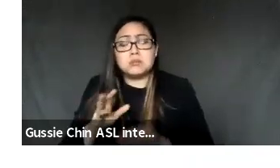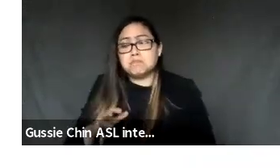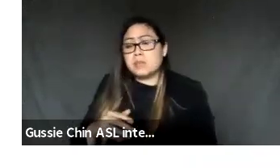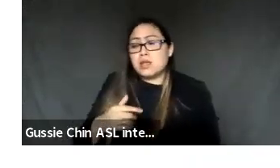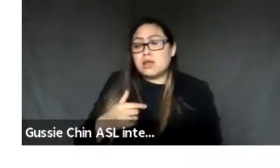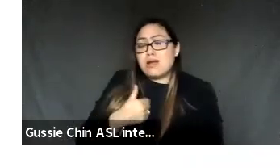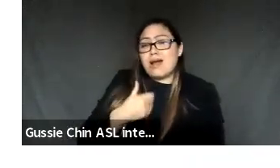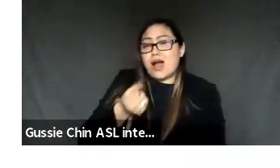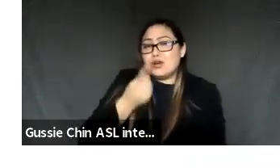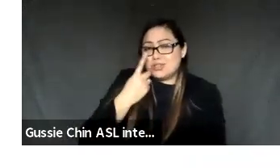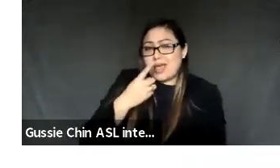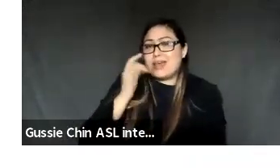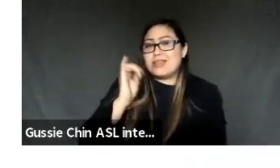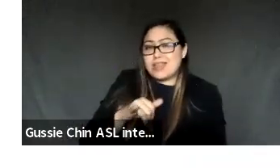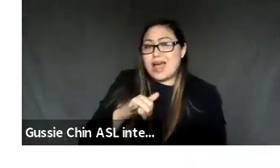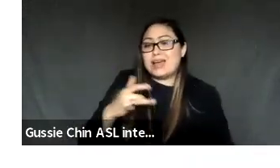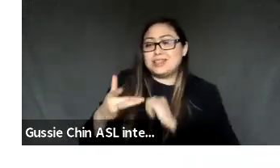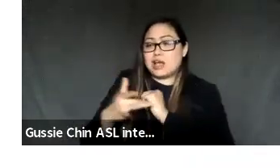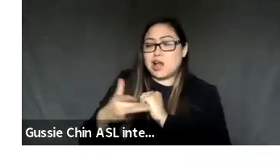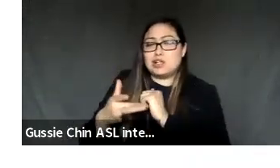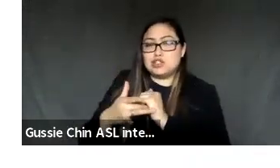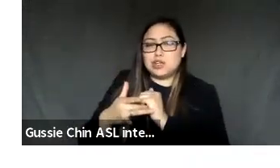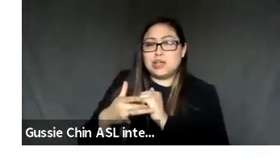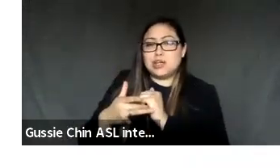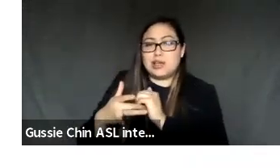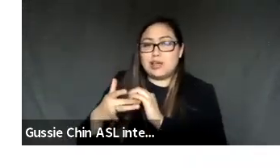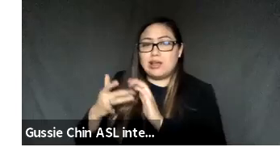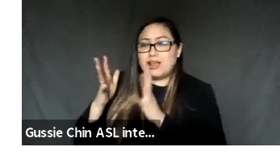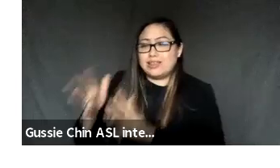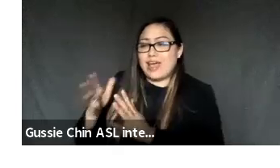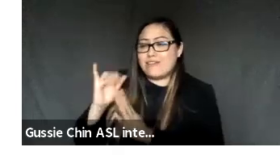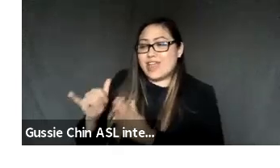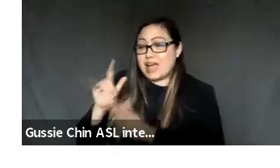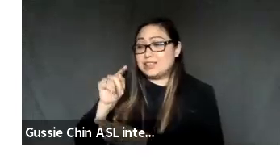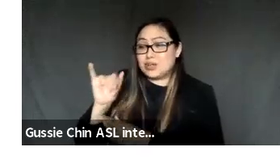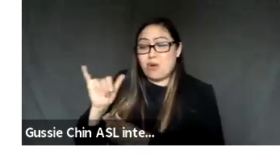has left those devices behind, and there